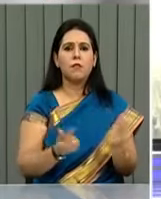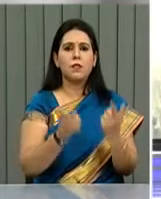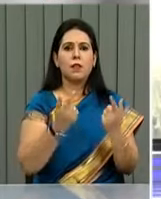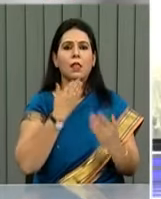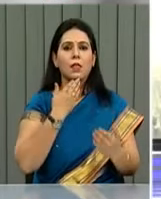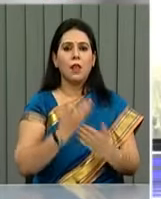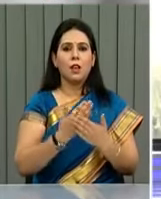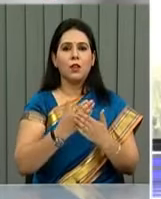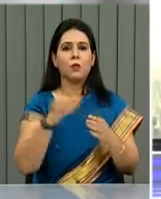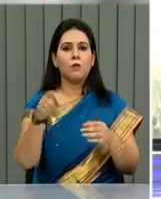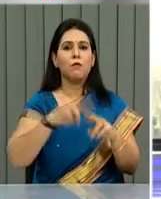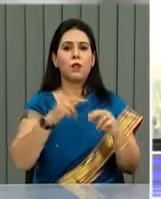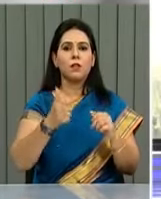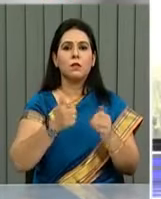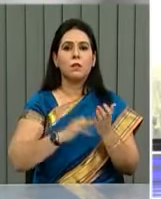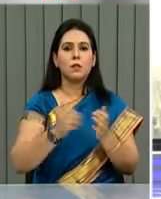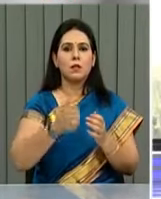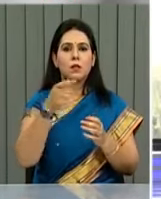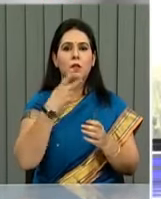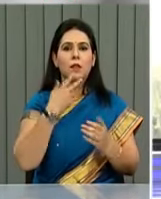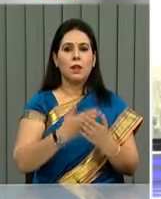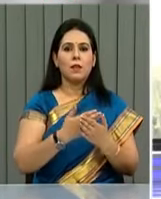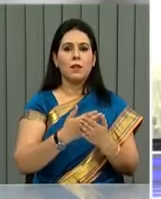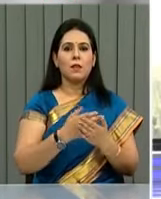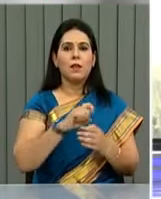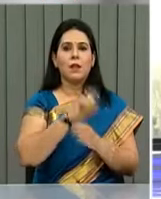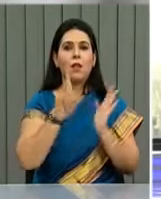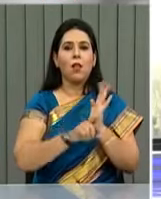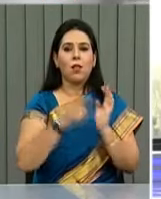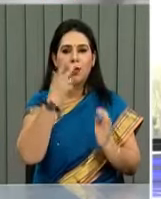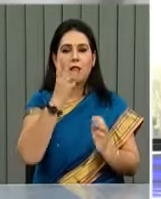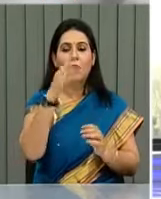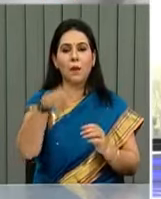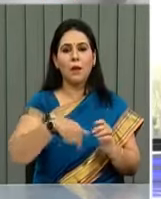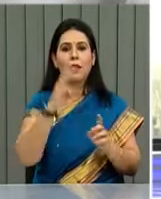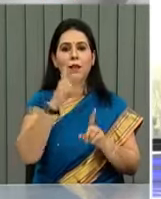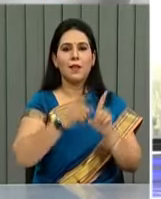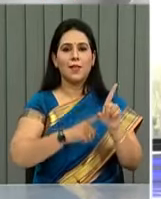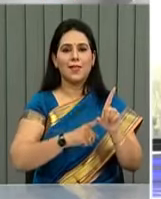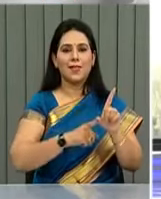much, Mr. Jaitley. That's all we have time for in this segment. All the best for the coming 3 years. Thank you.